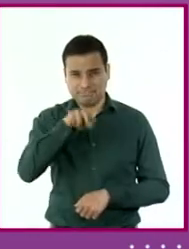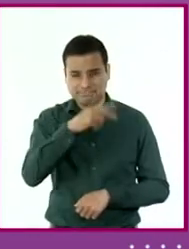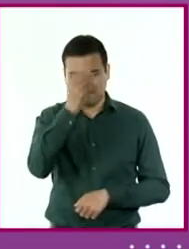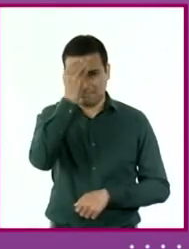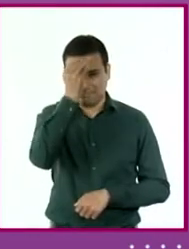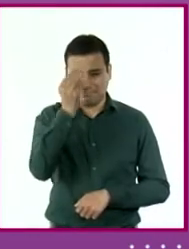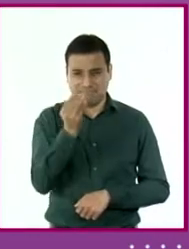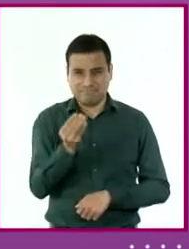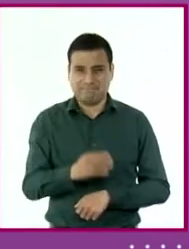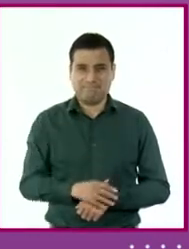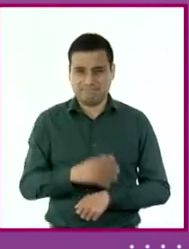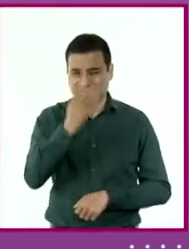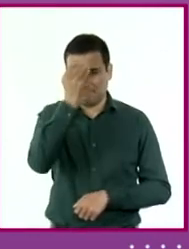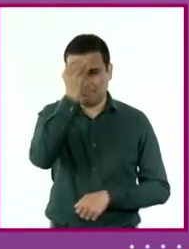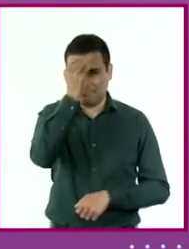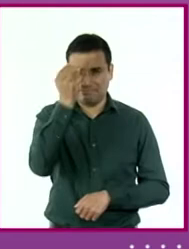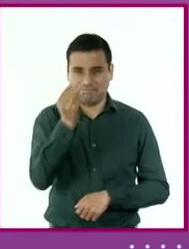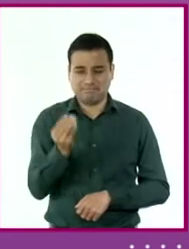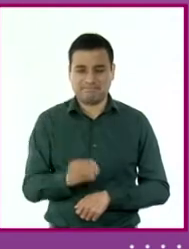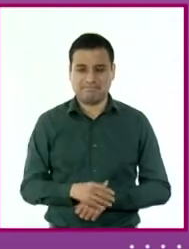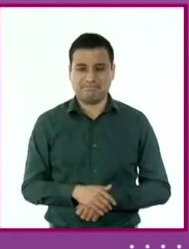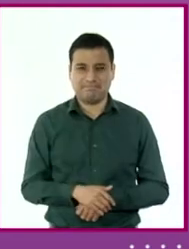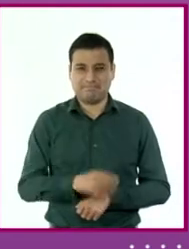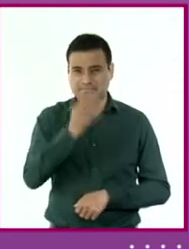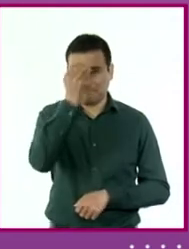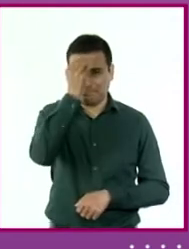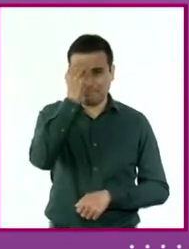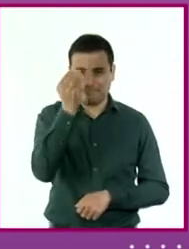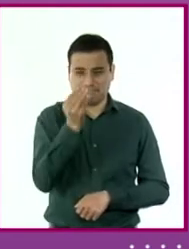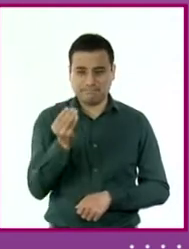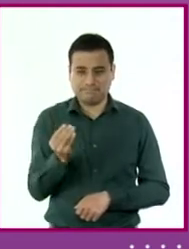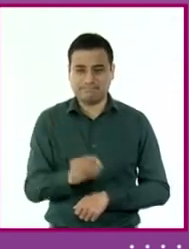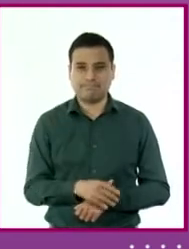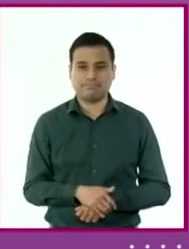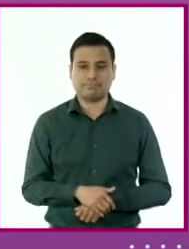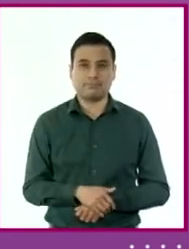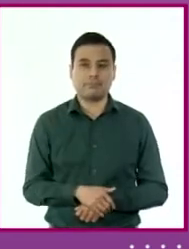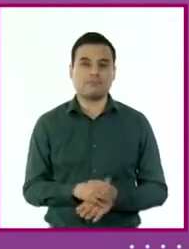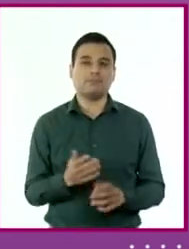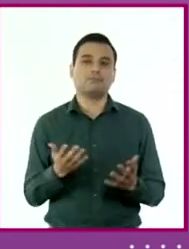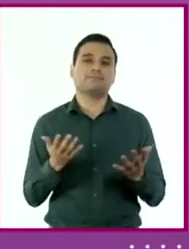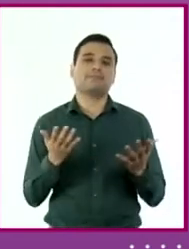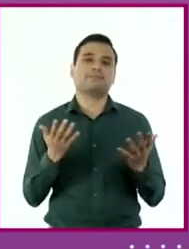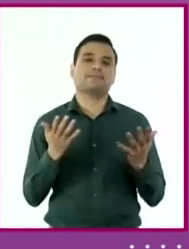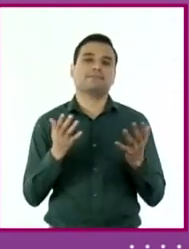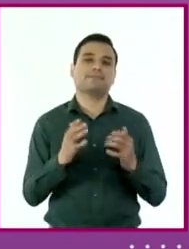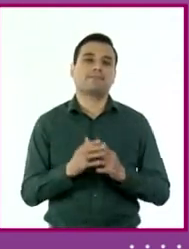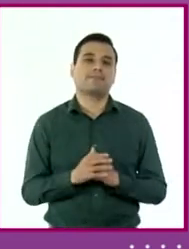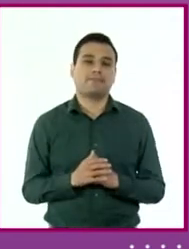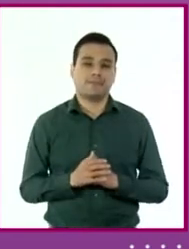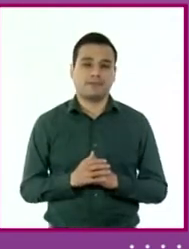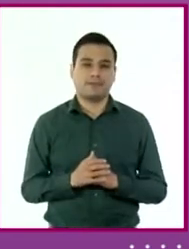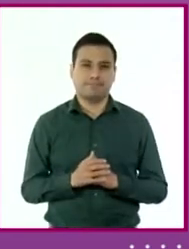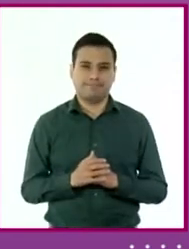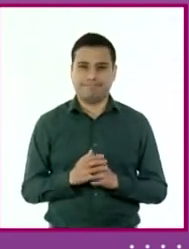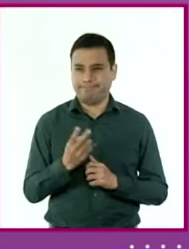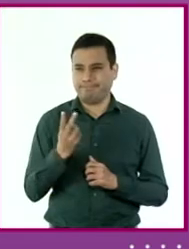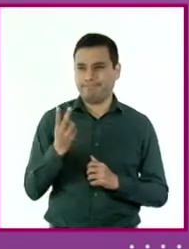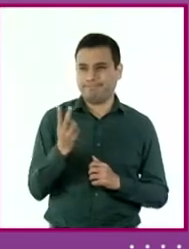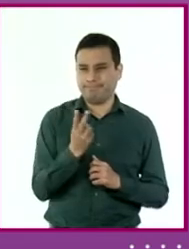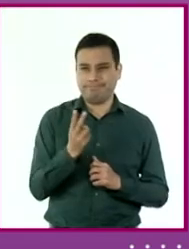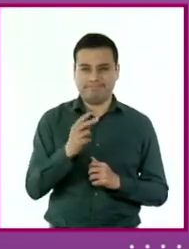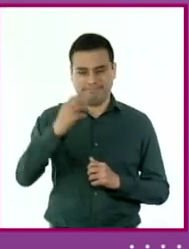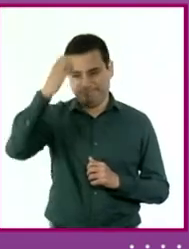It's horrible. It's horrible. Come on. We are the experts.